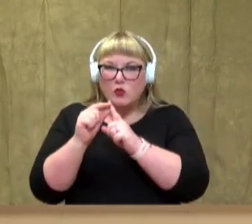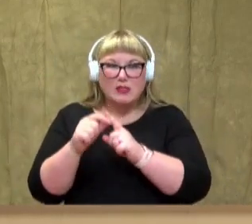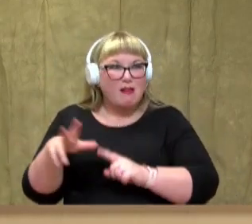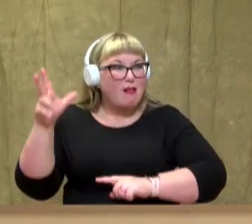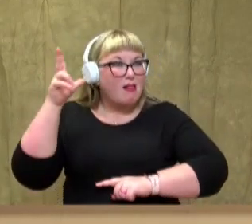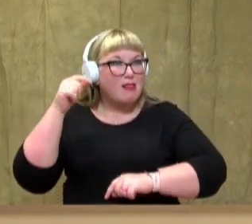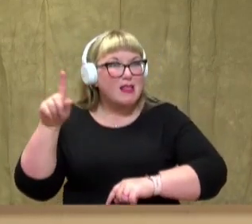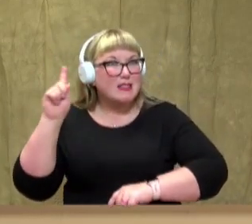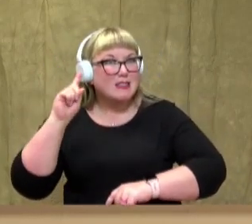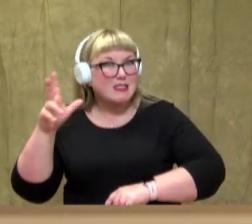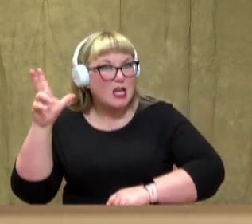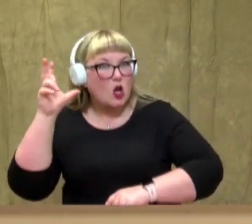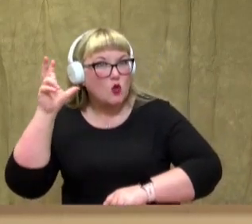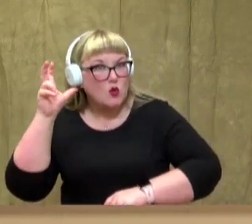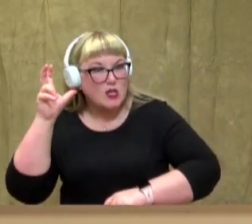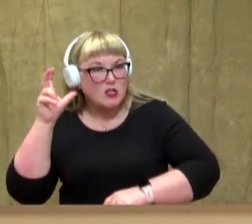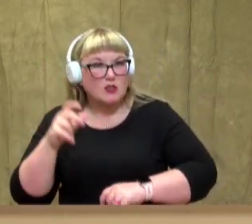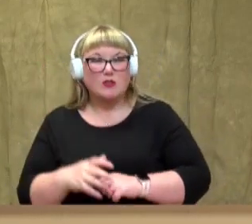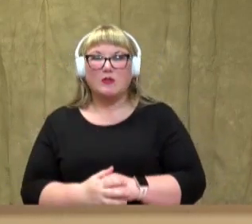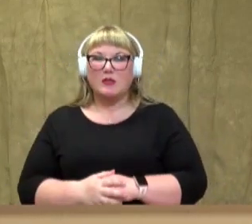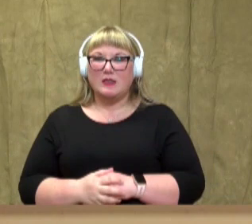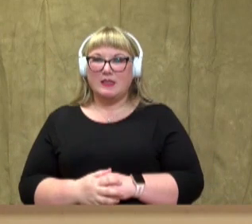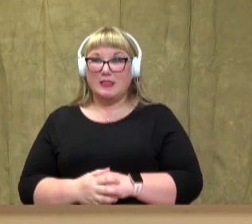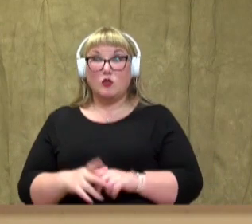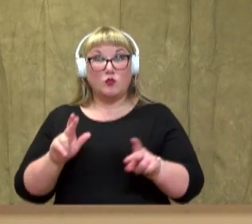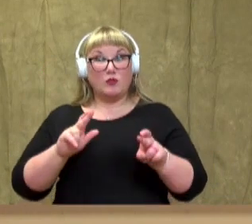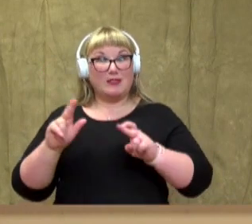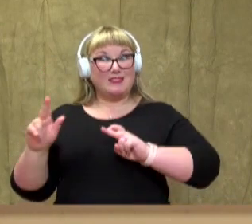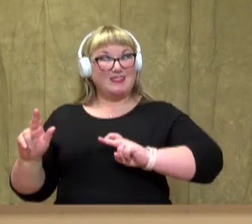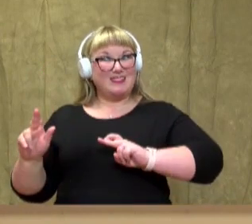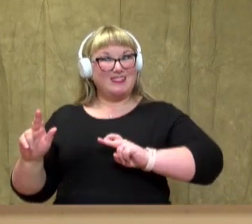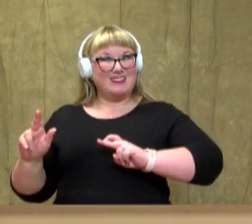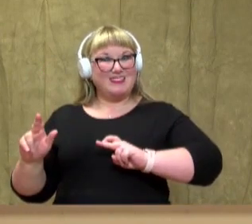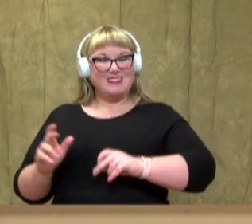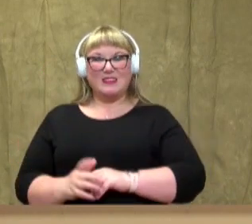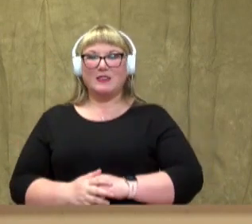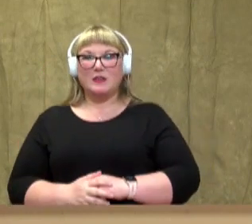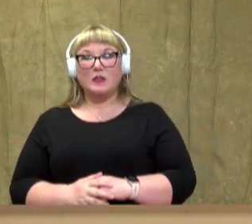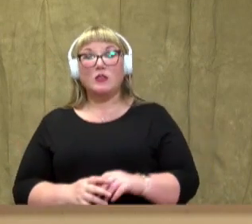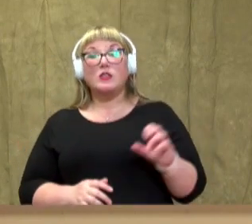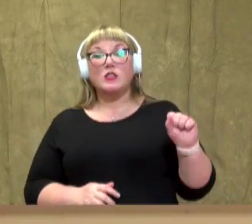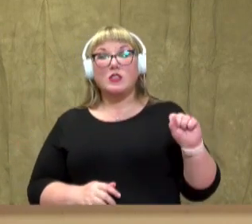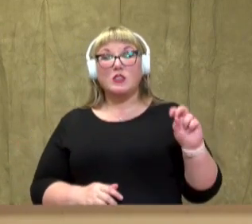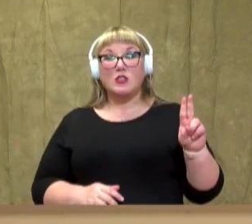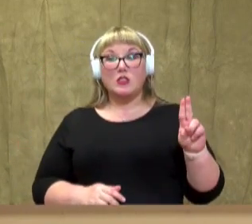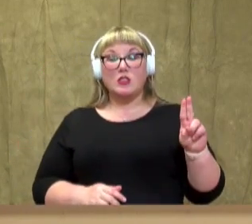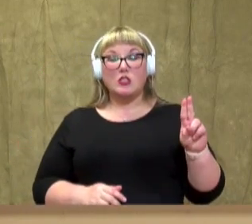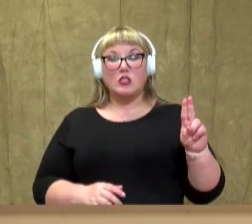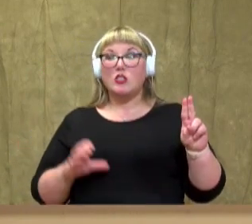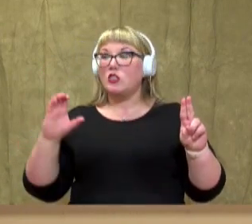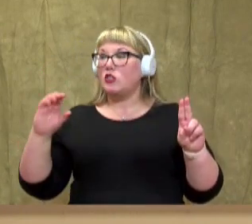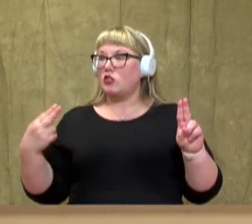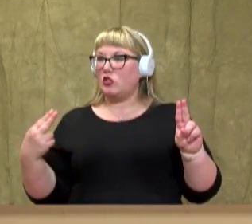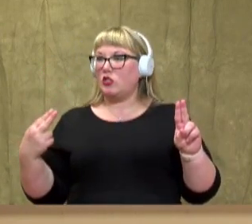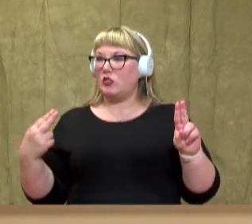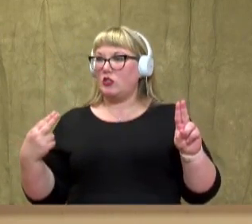to the sounds that you hear to hear your word. You ready? Let's start. Ch.